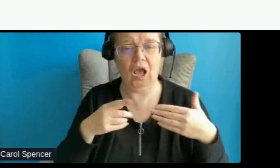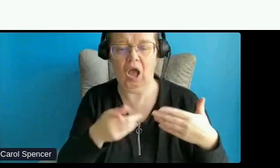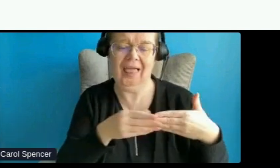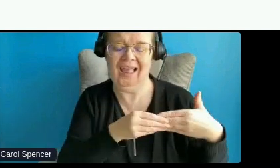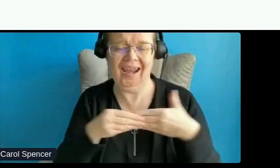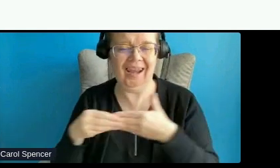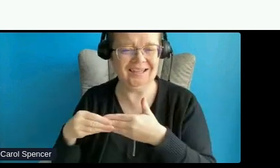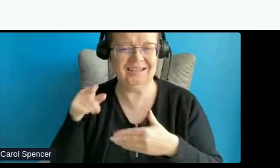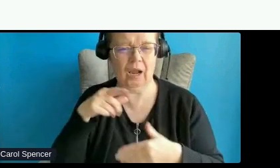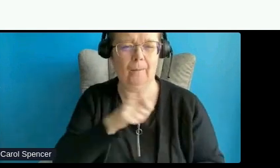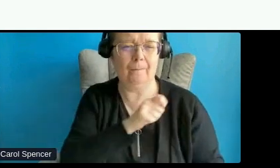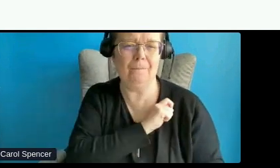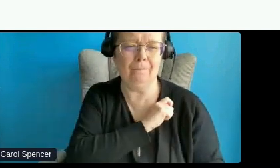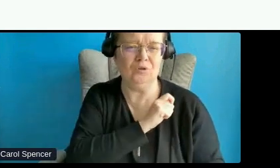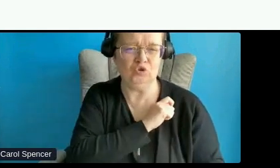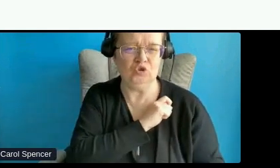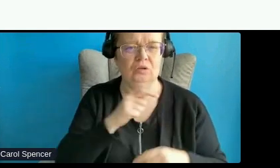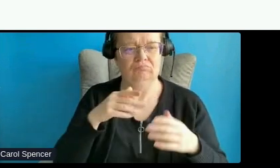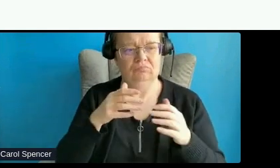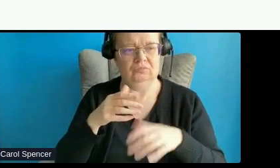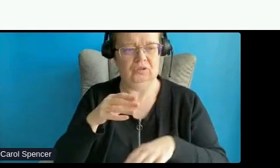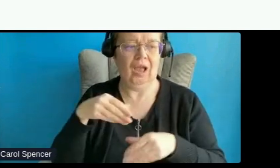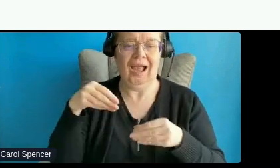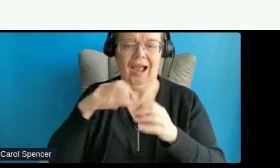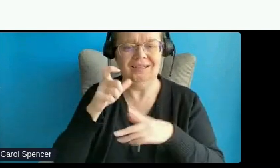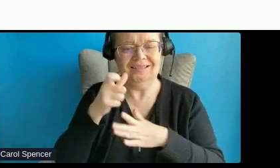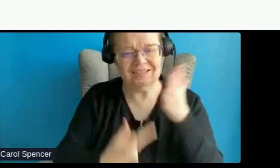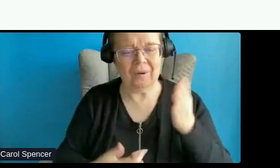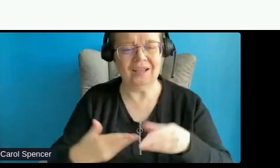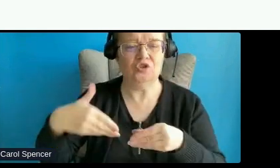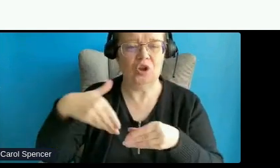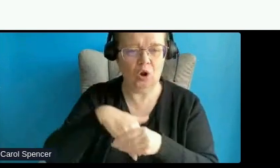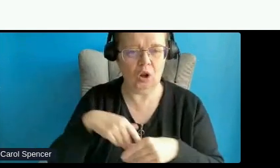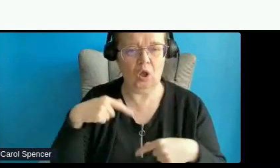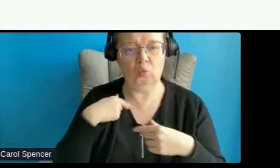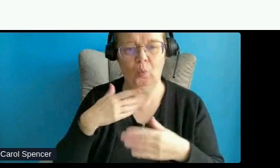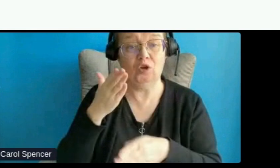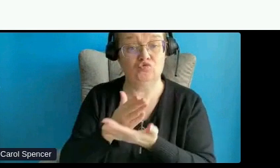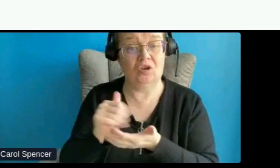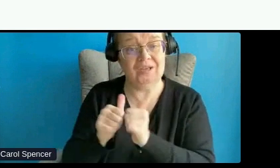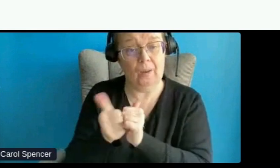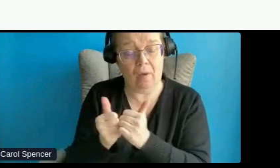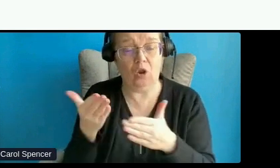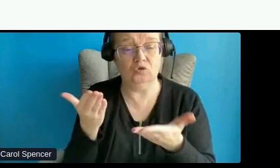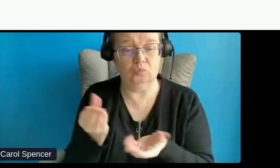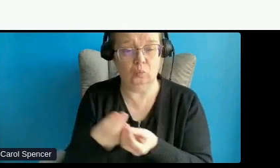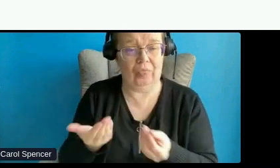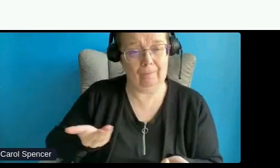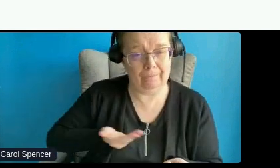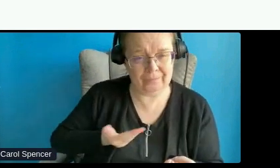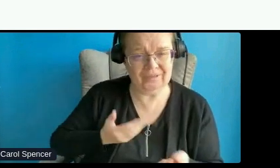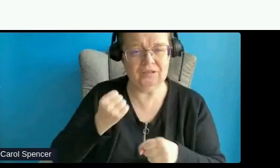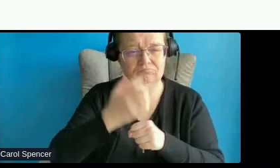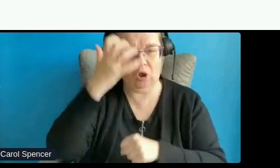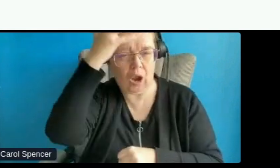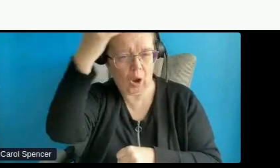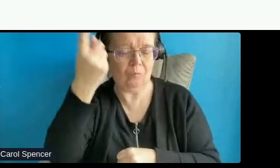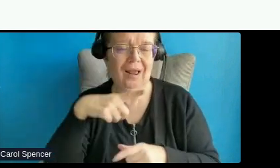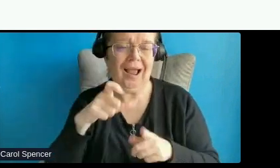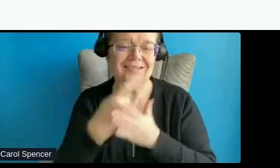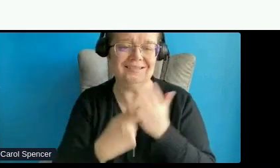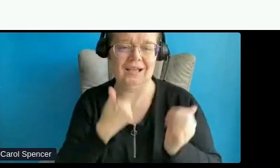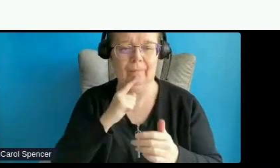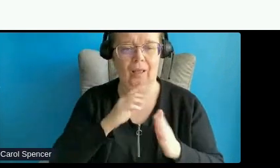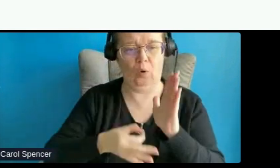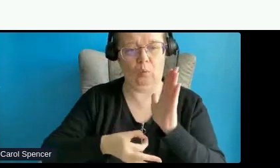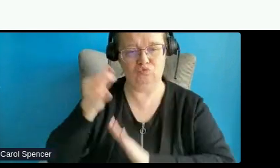organisation in disability inclusion. We are trusted partners working with business, government and disabled people to